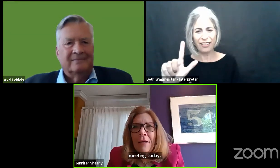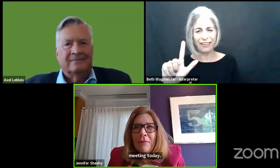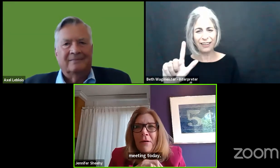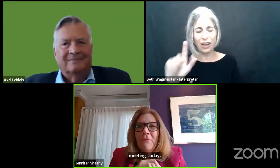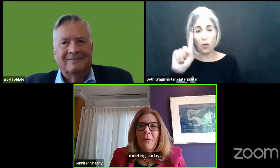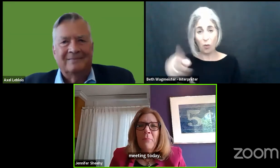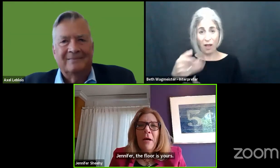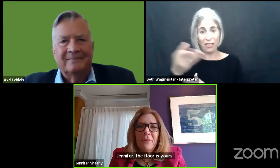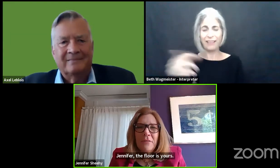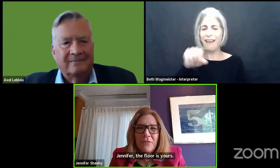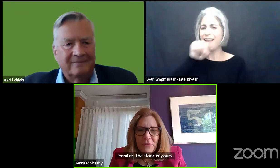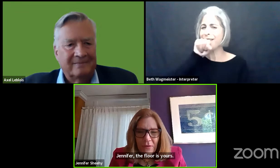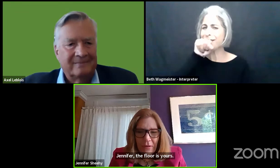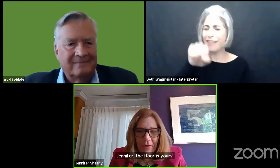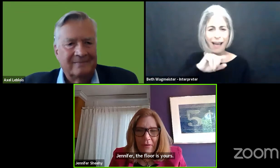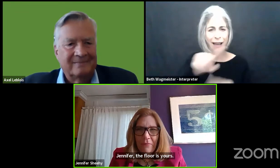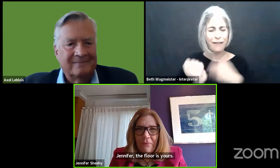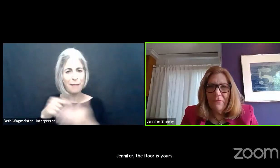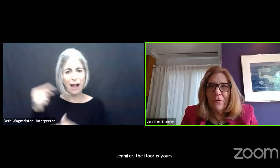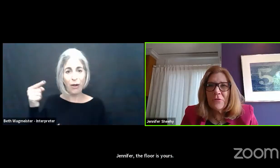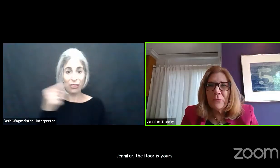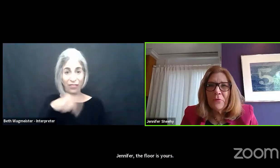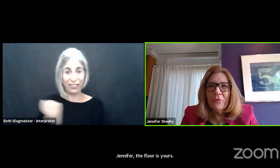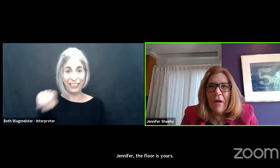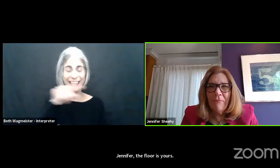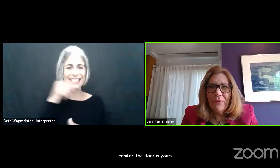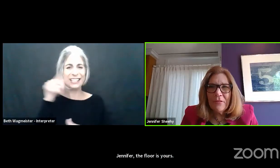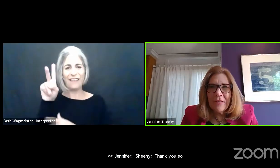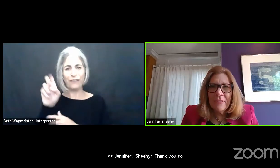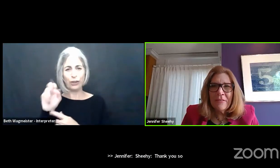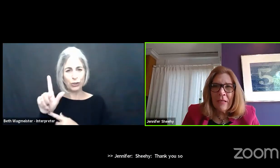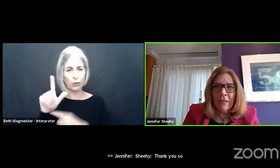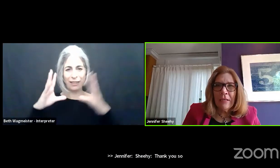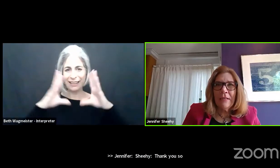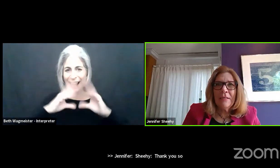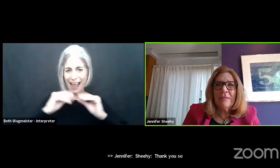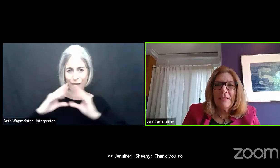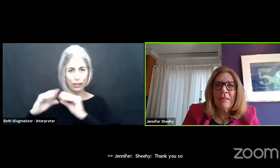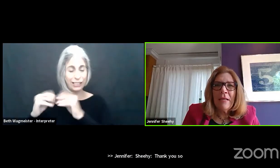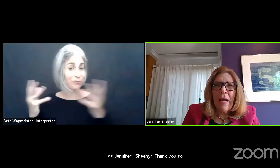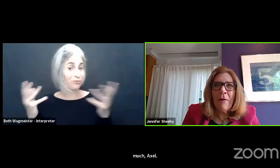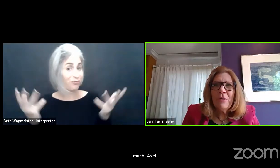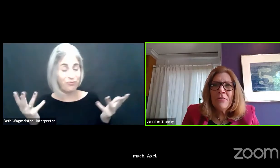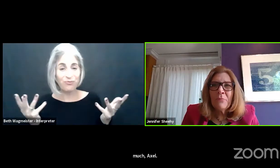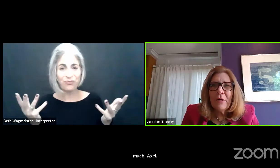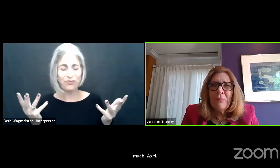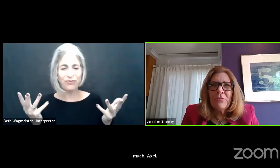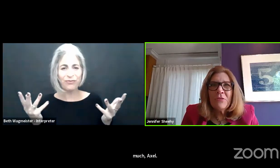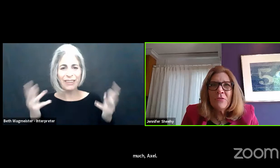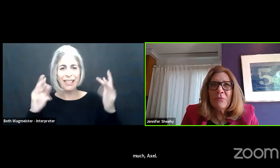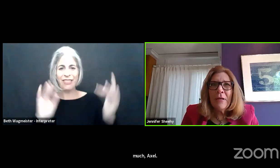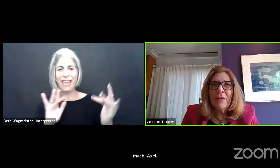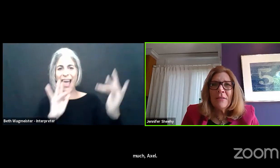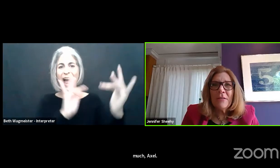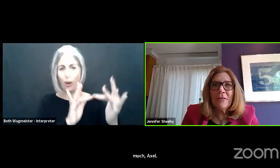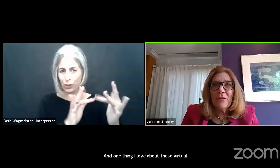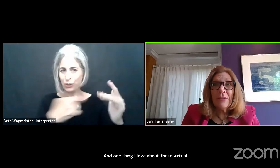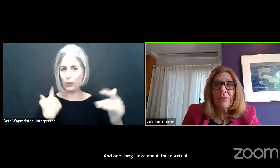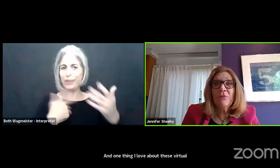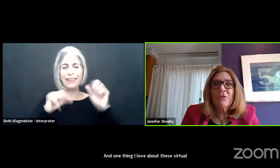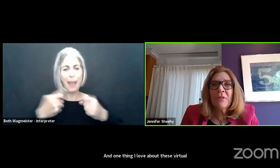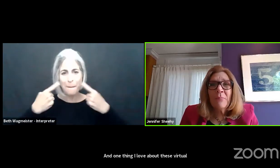thing I love about these virtual conferences is the outreach we're able to do